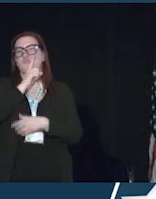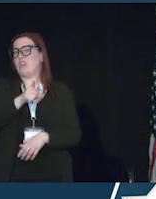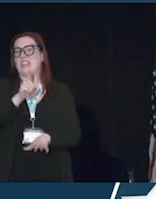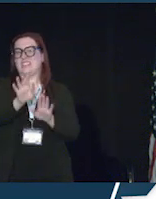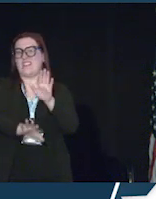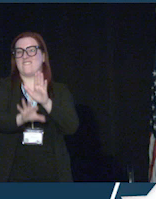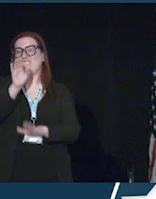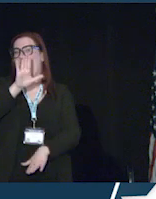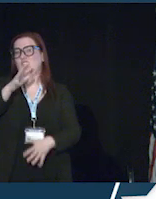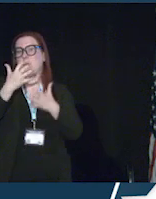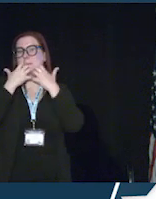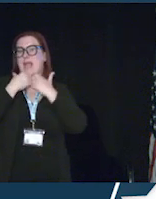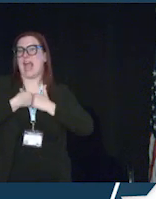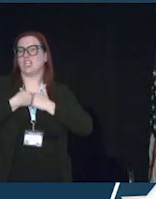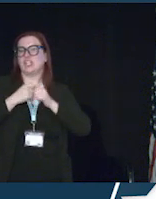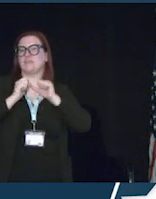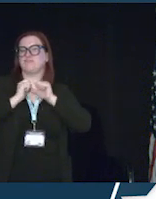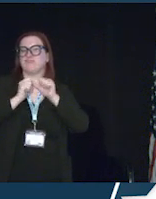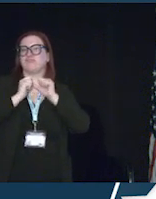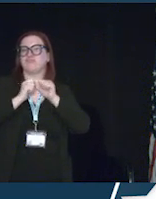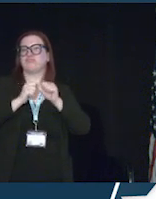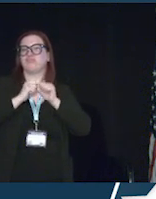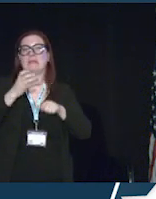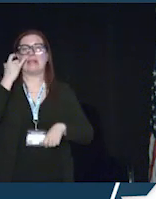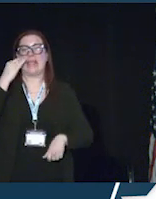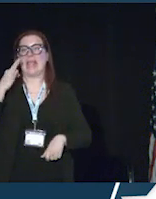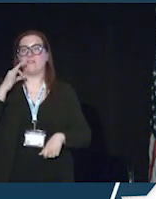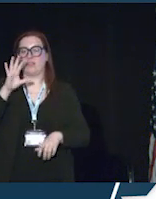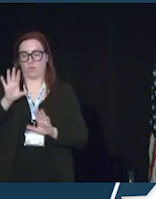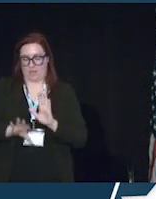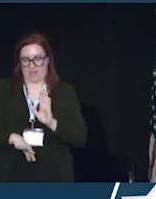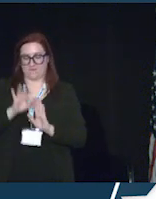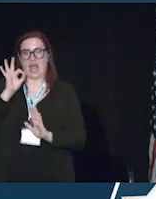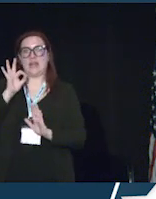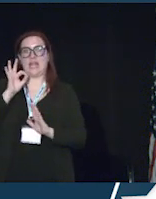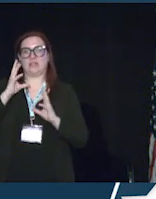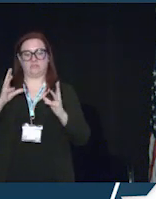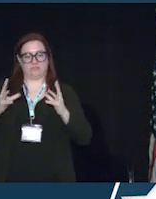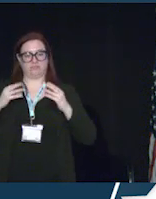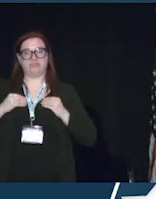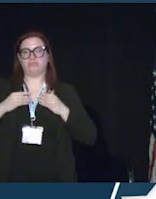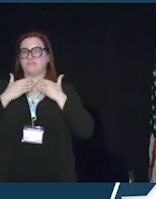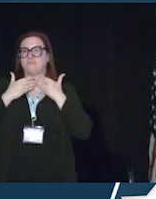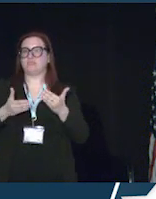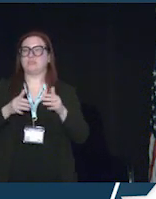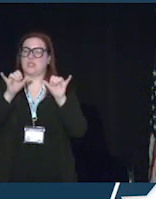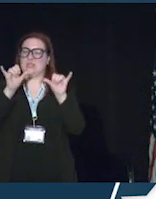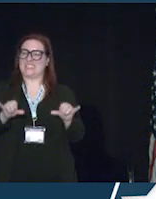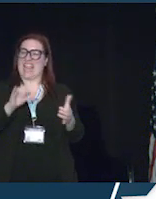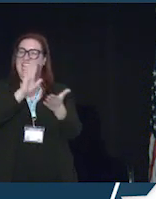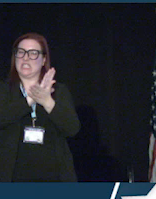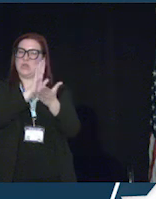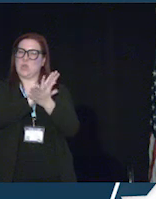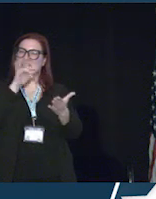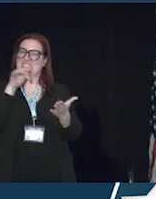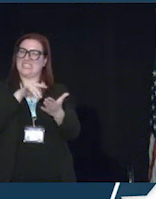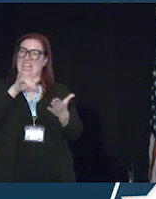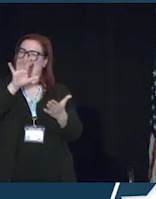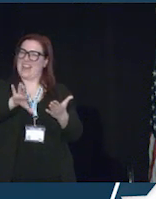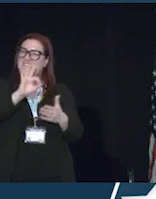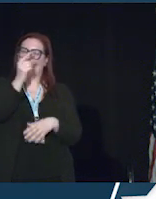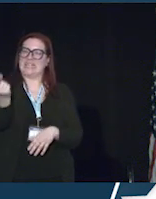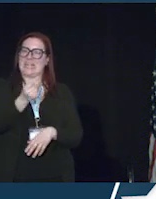your passion comes to you. Just stay in school and study, and just find